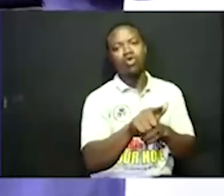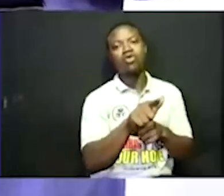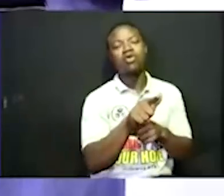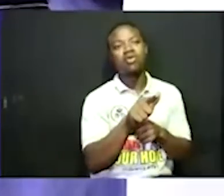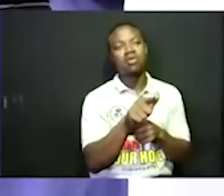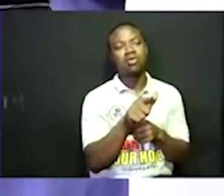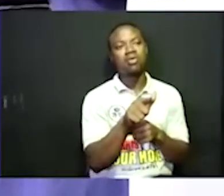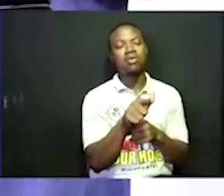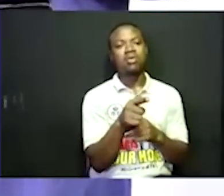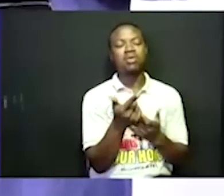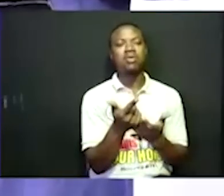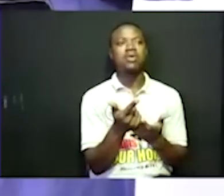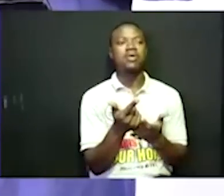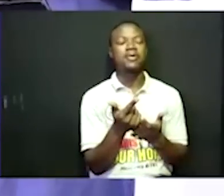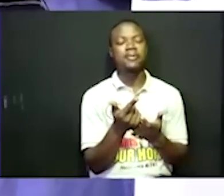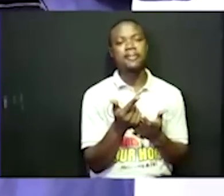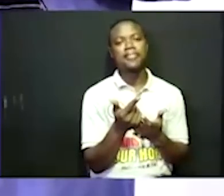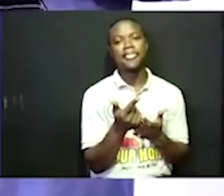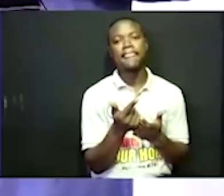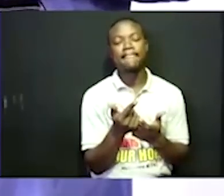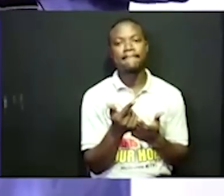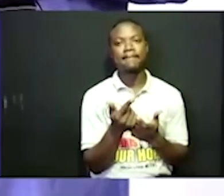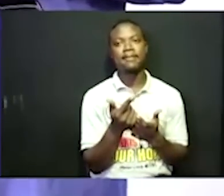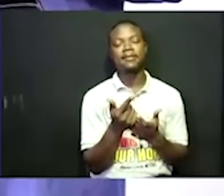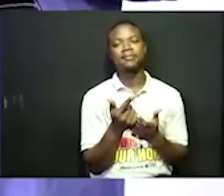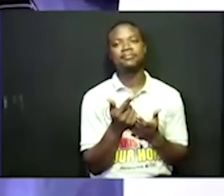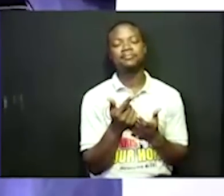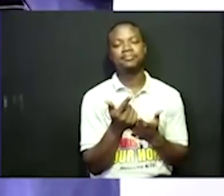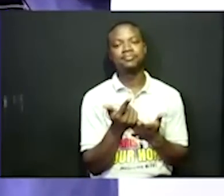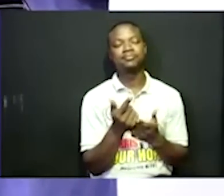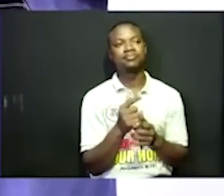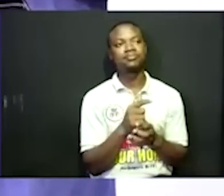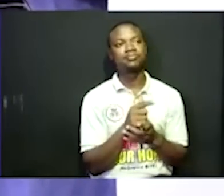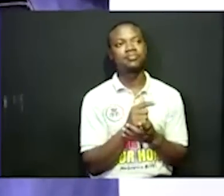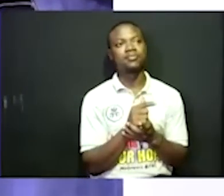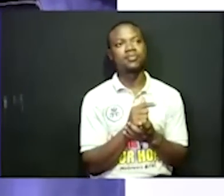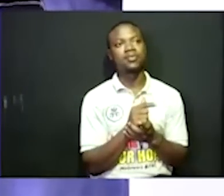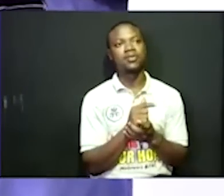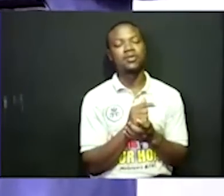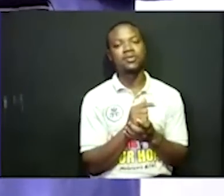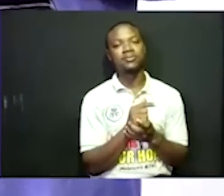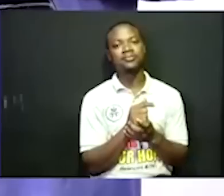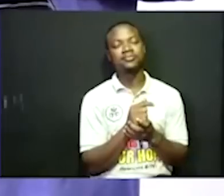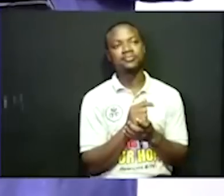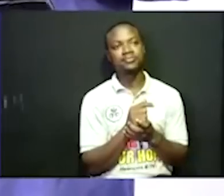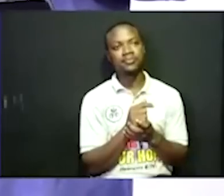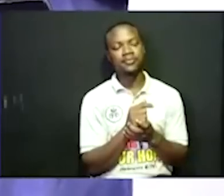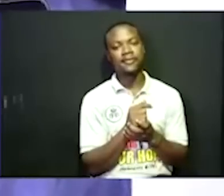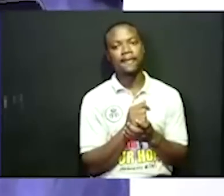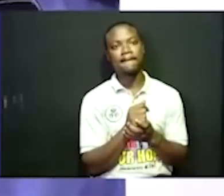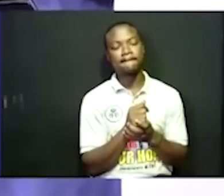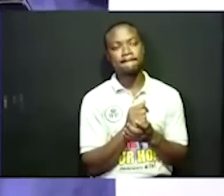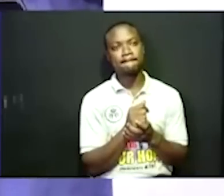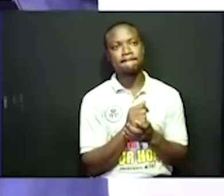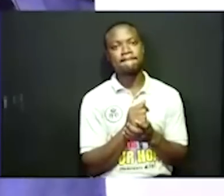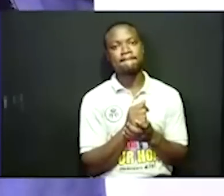mi hunu wo wiase se enya wo hare fo de ani mrikatuo enye no merima de ani